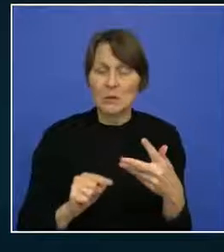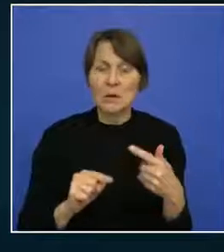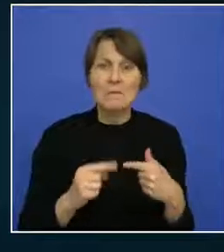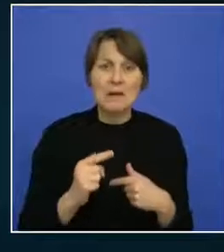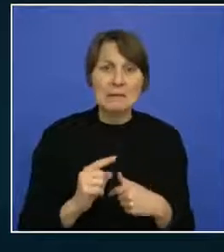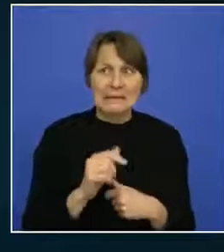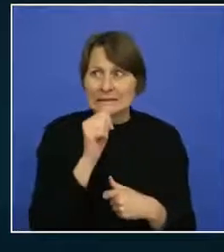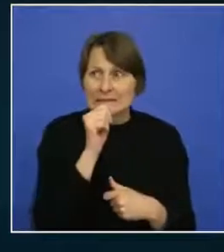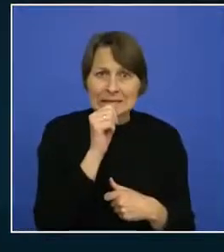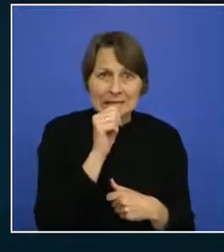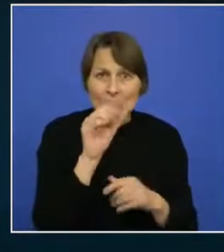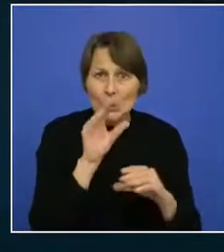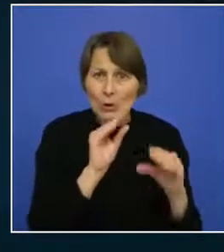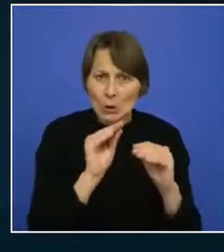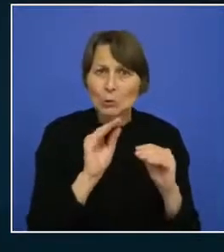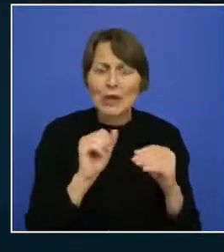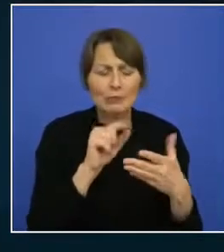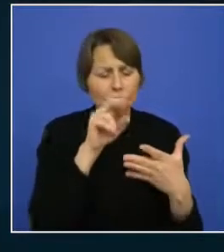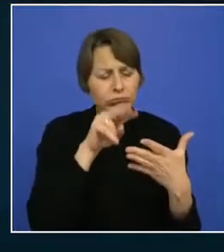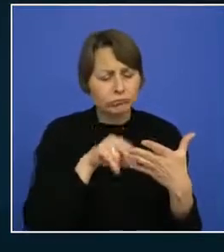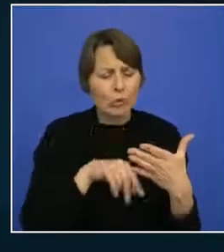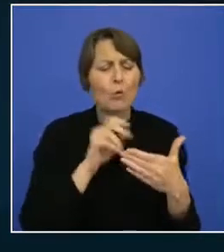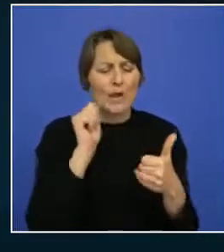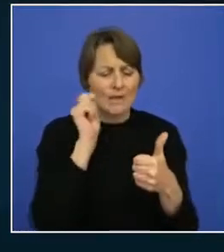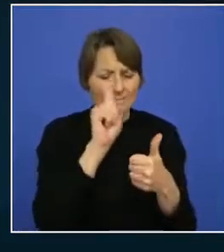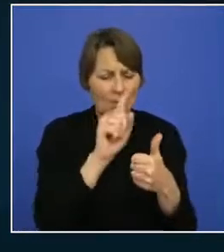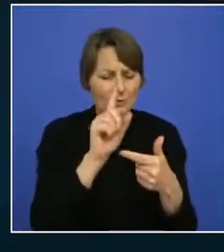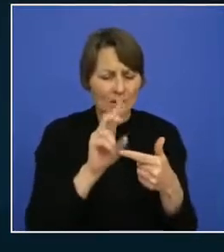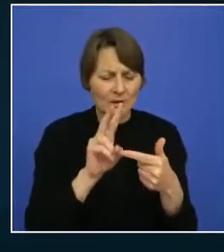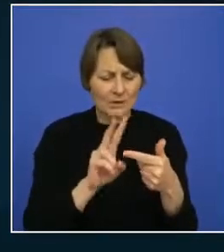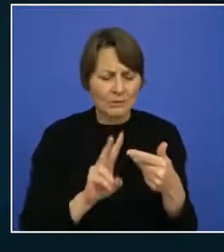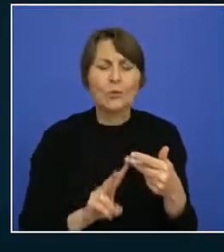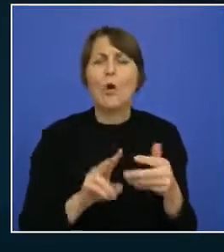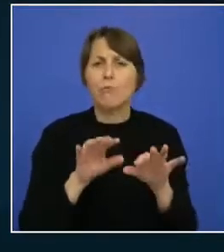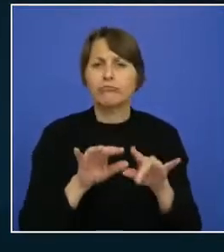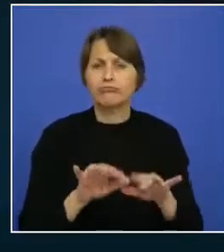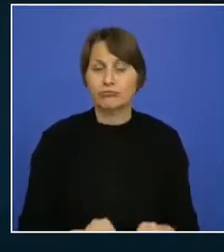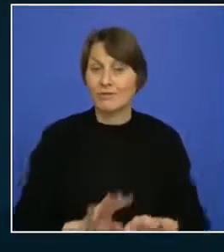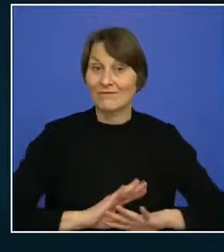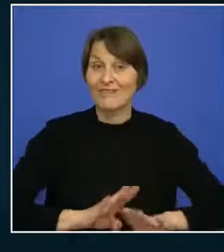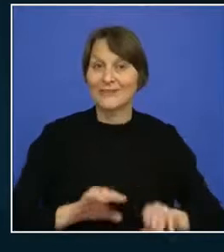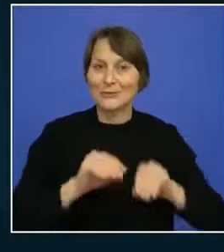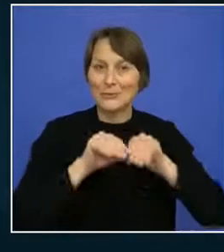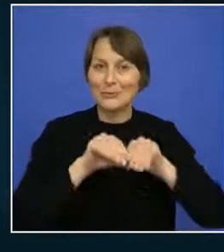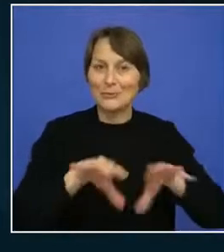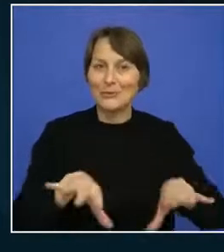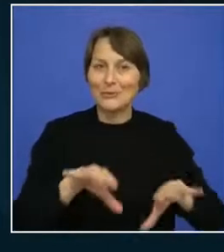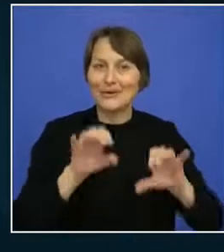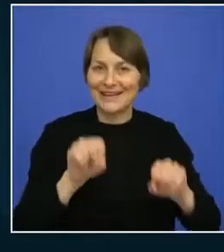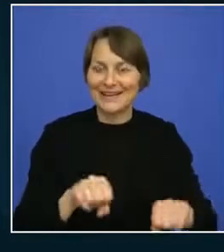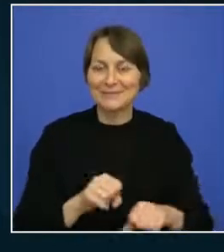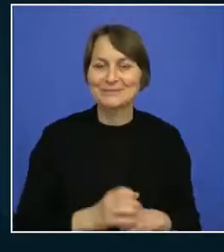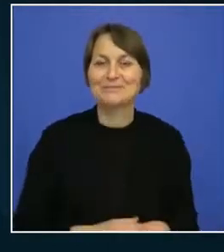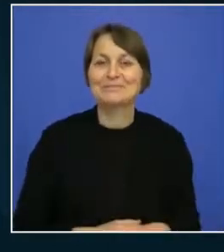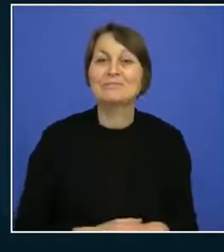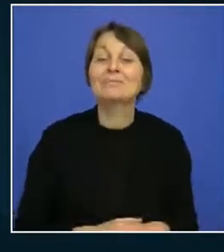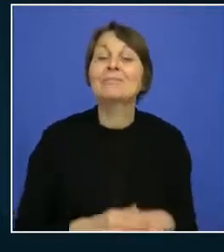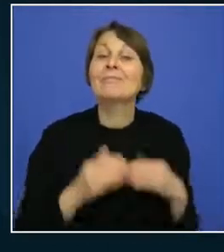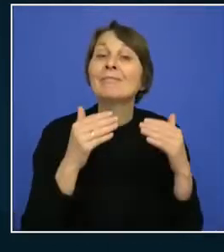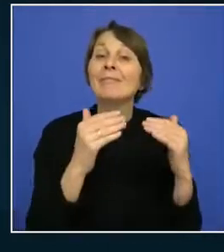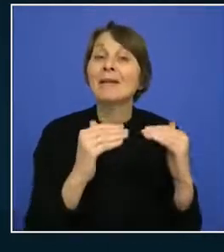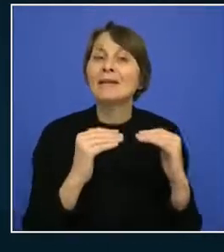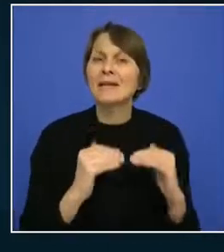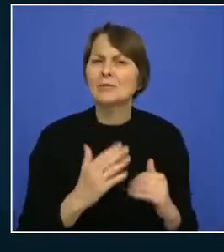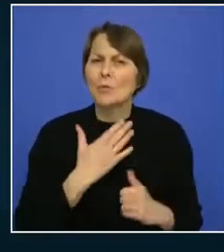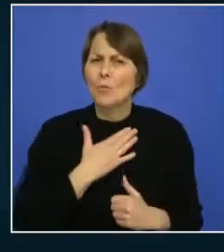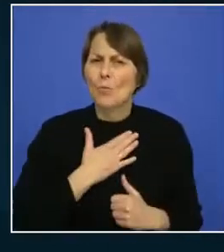more experienced, you're just like, okay, done. So the next thing was partnering for scale. So we, as